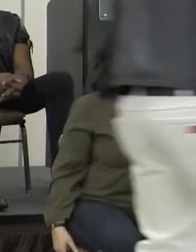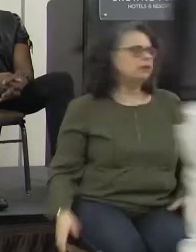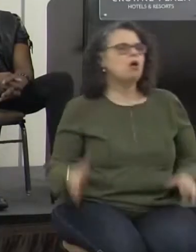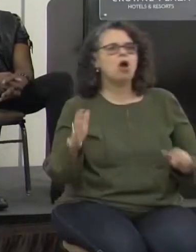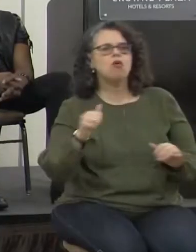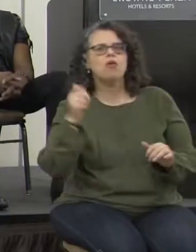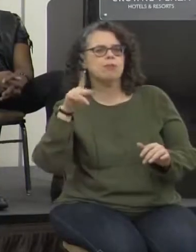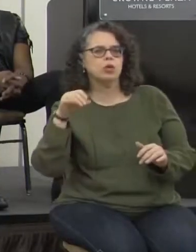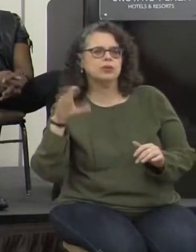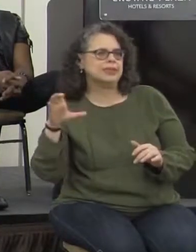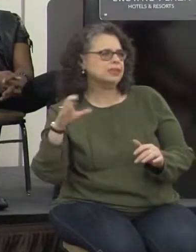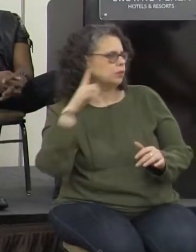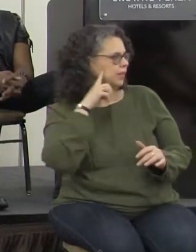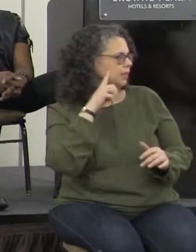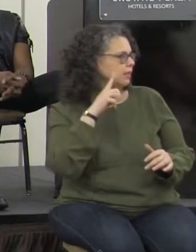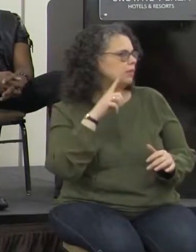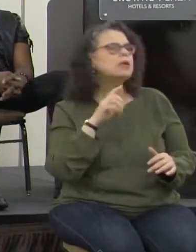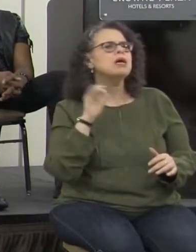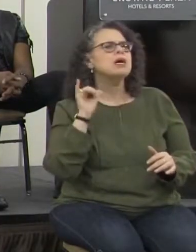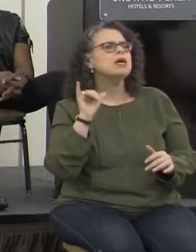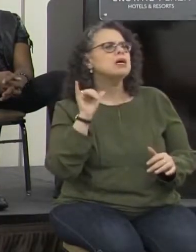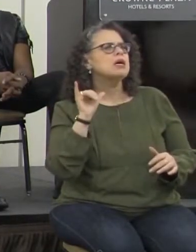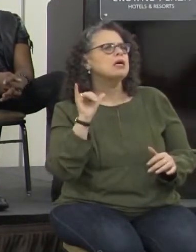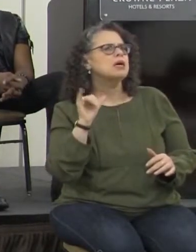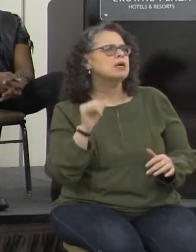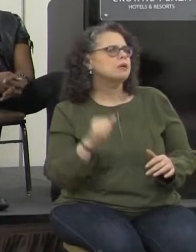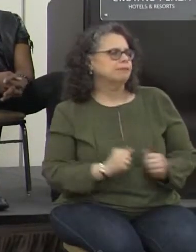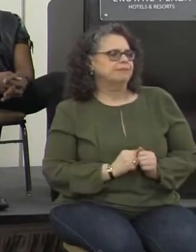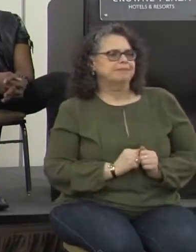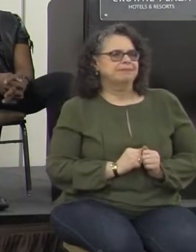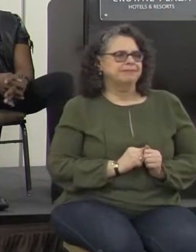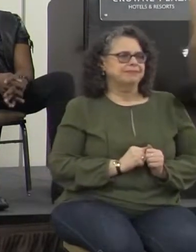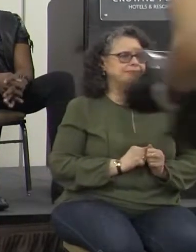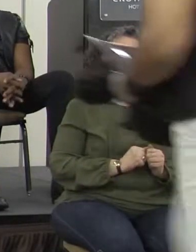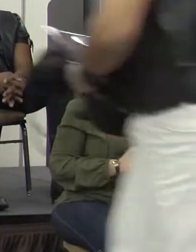At first, I was thinking, oh, well, this is coming from someone she may not have a lot of.